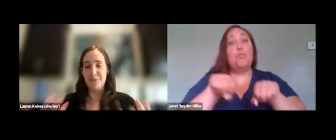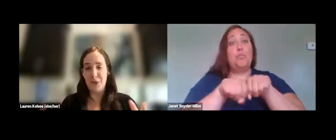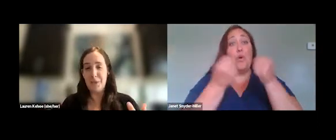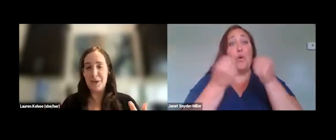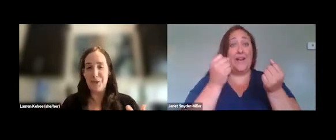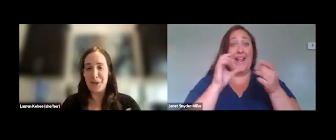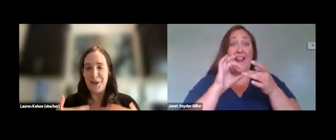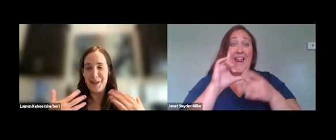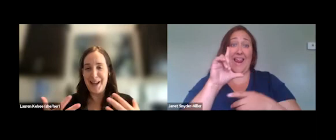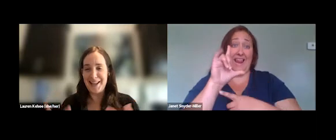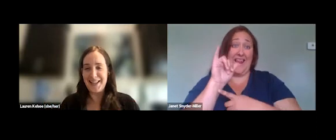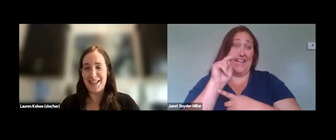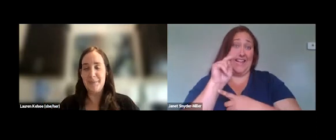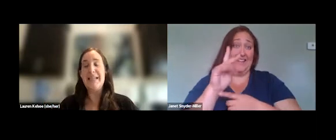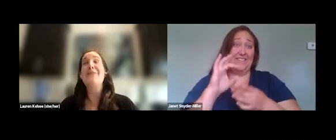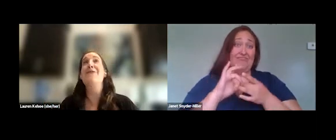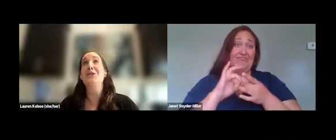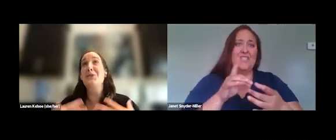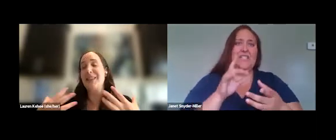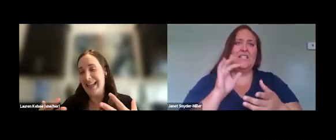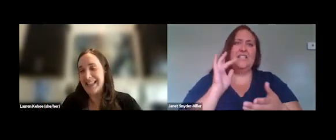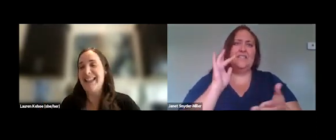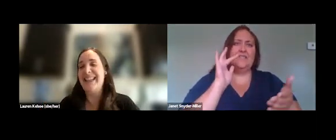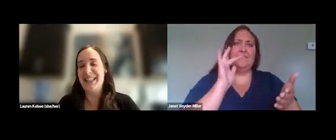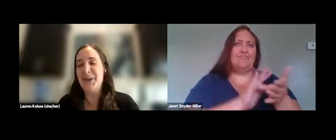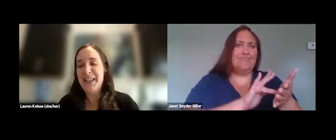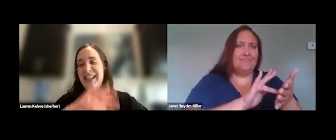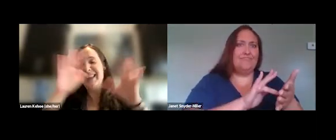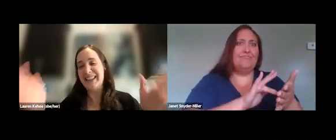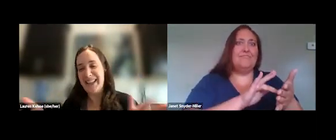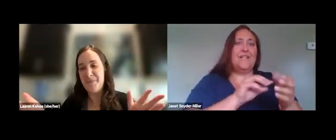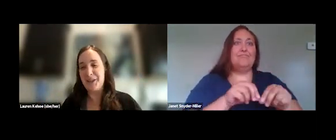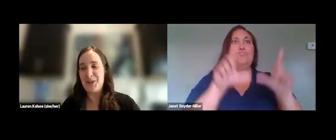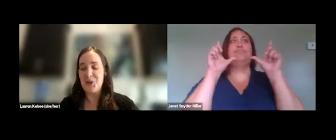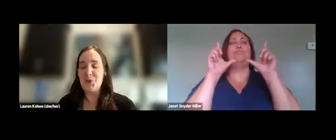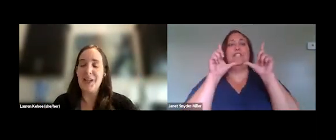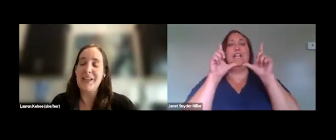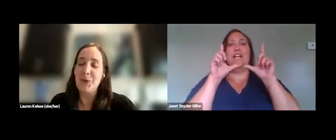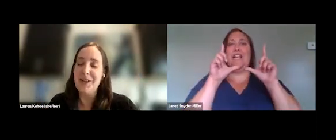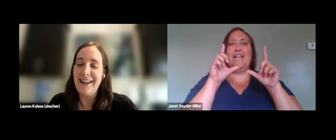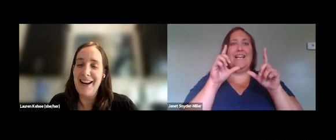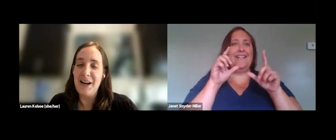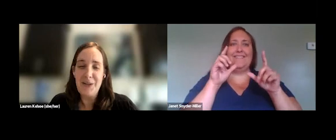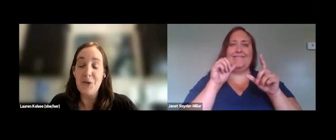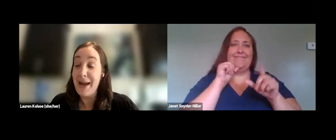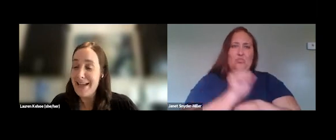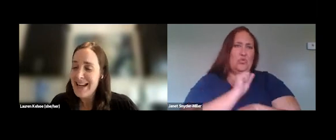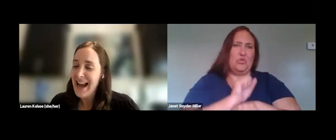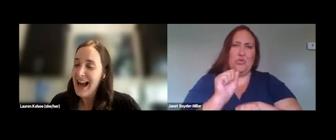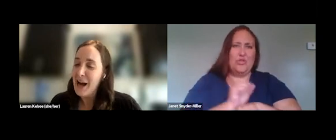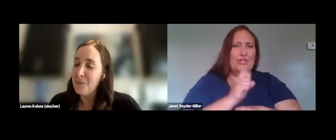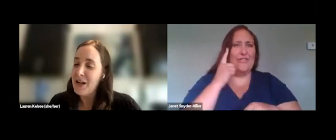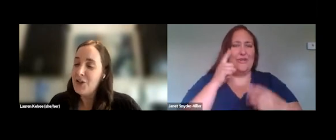As you're probably familiar, the guide system is filled with links, and so the link milestones were